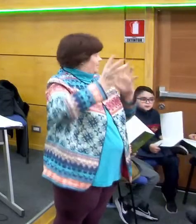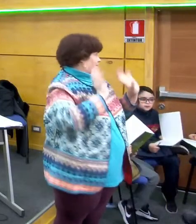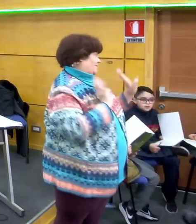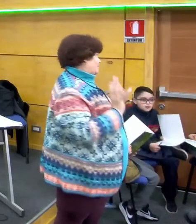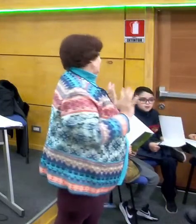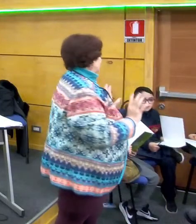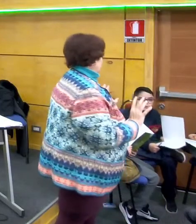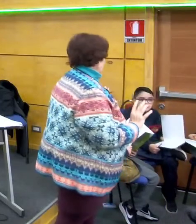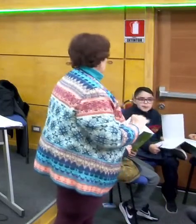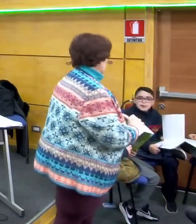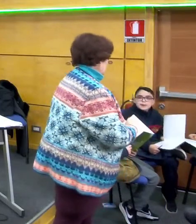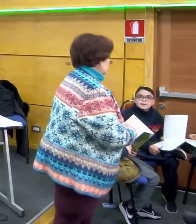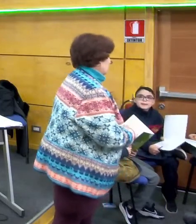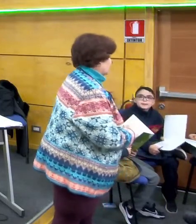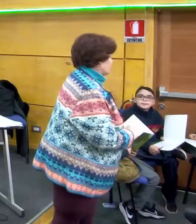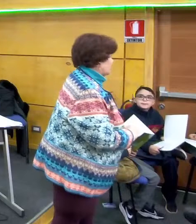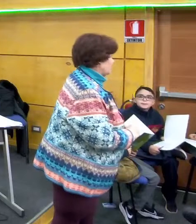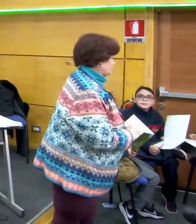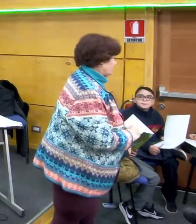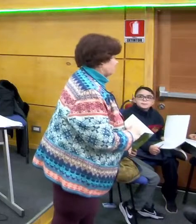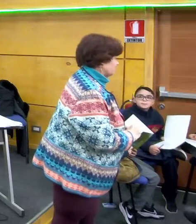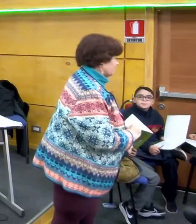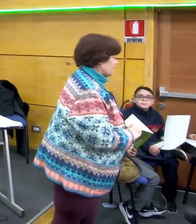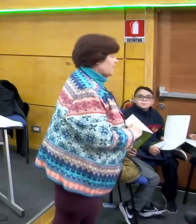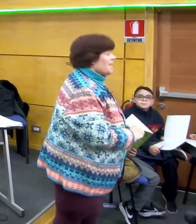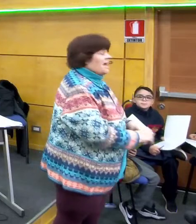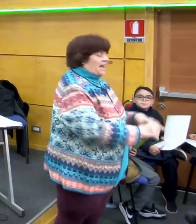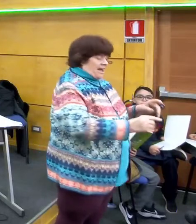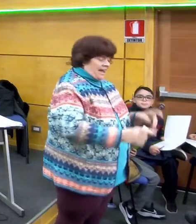not just outer space, right?